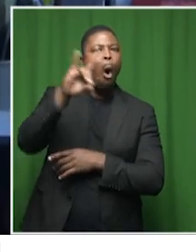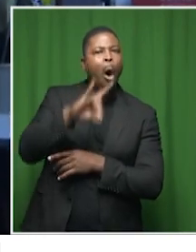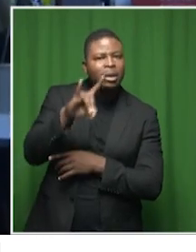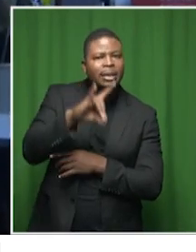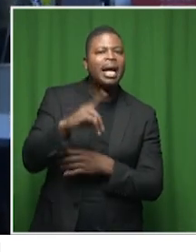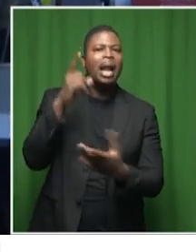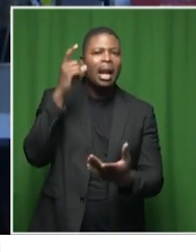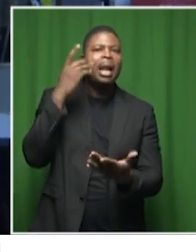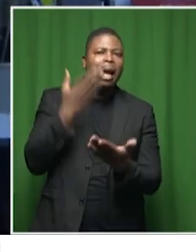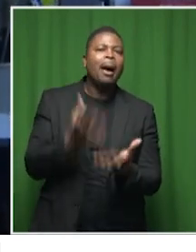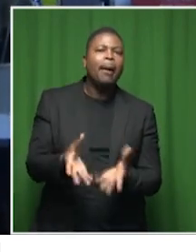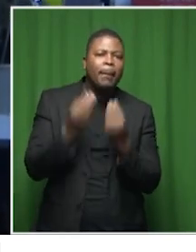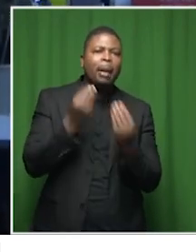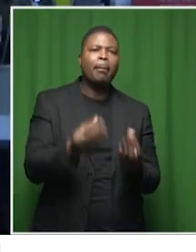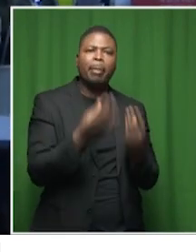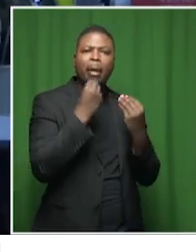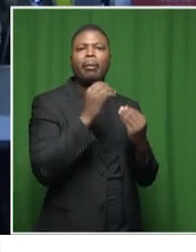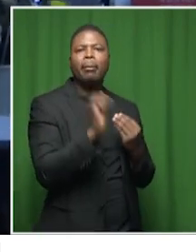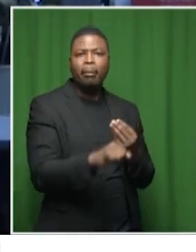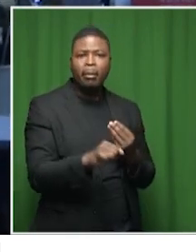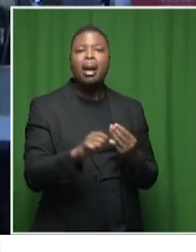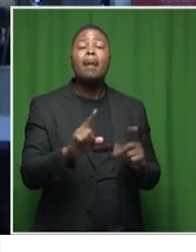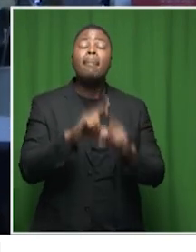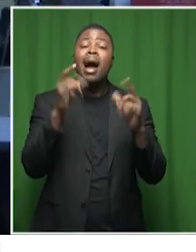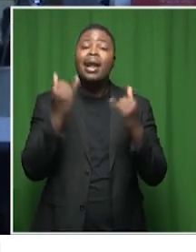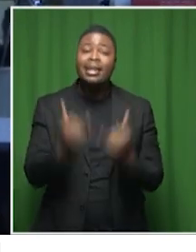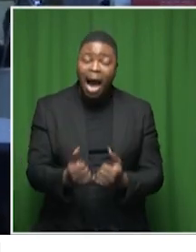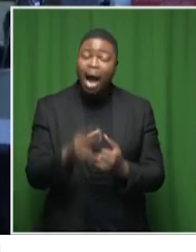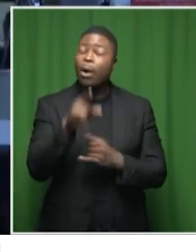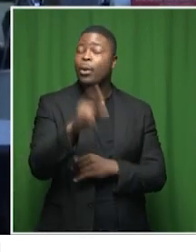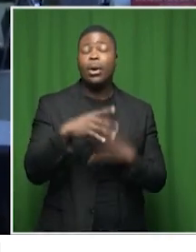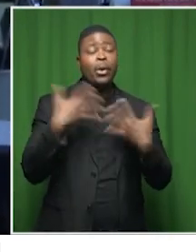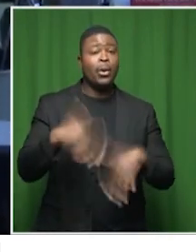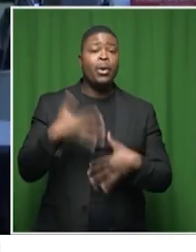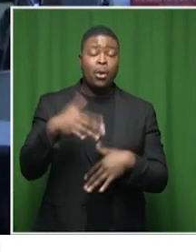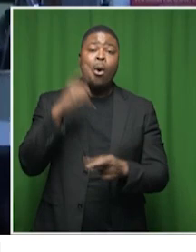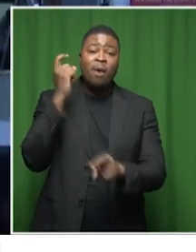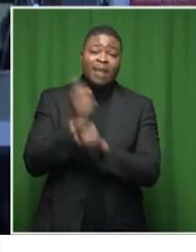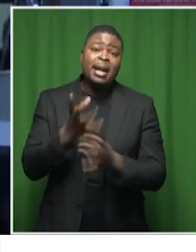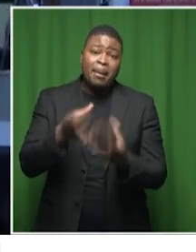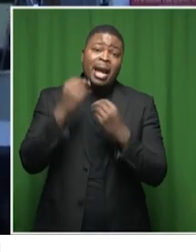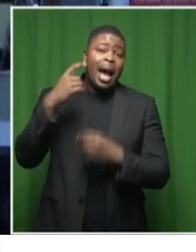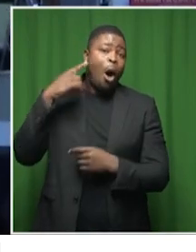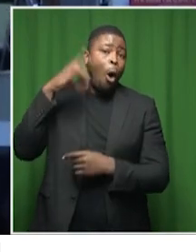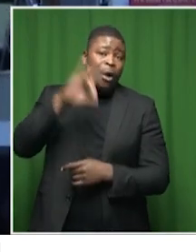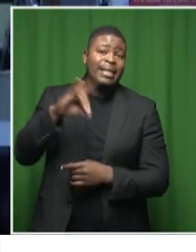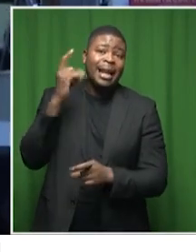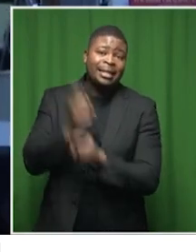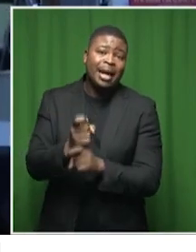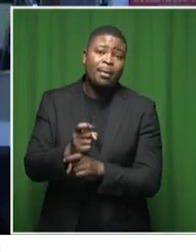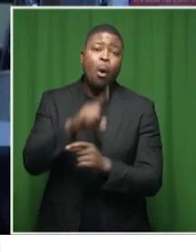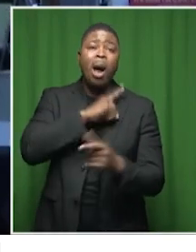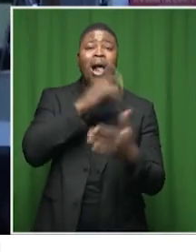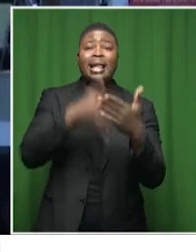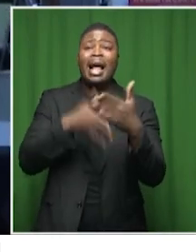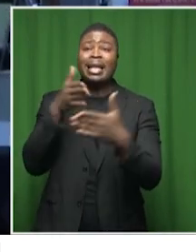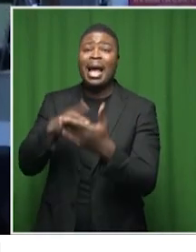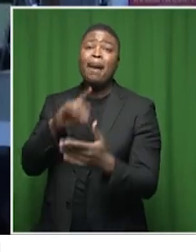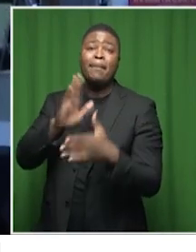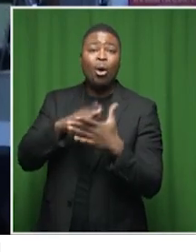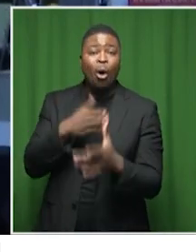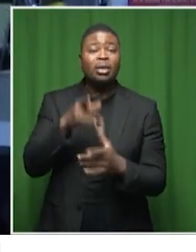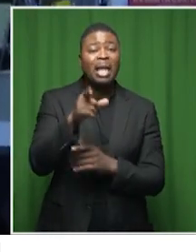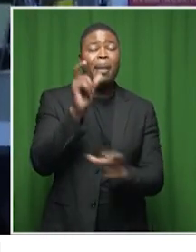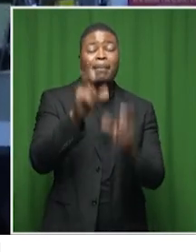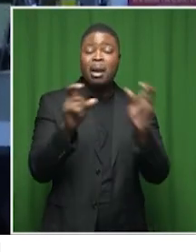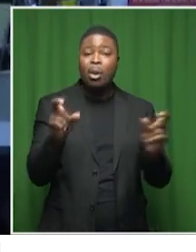the demand for tourism has gone through the ceiling. It is an industry now that is once again back on the rise, and we need